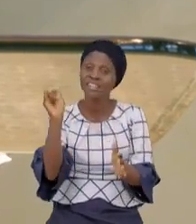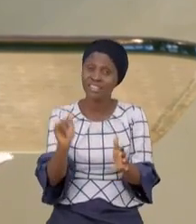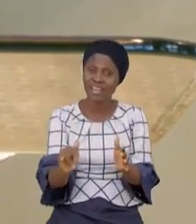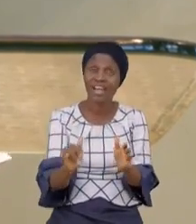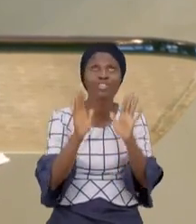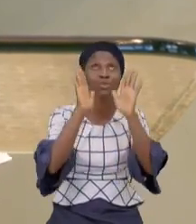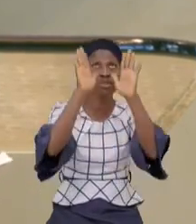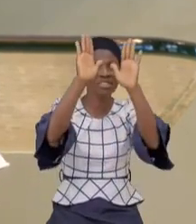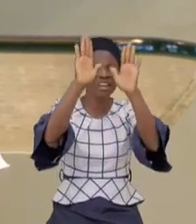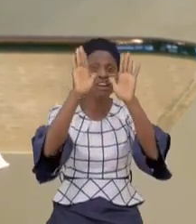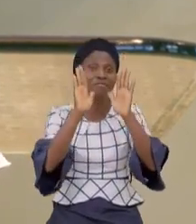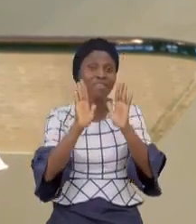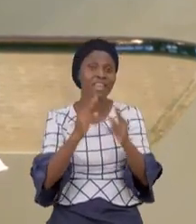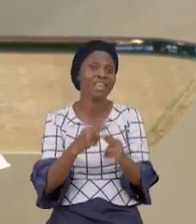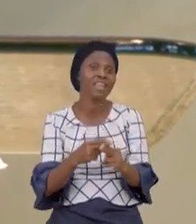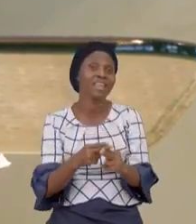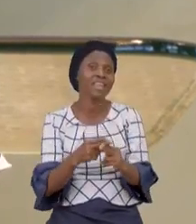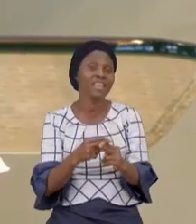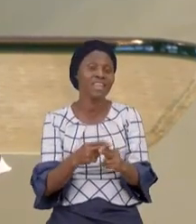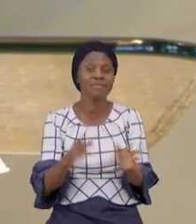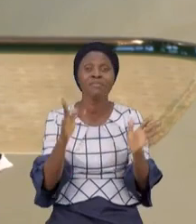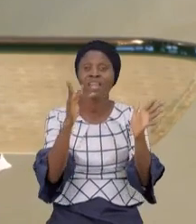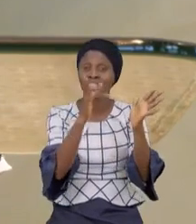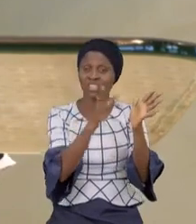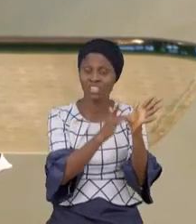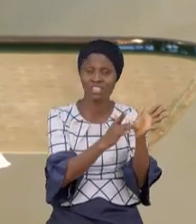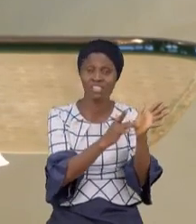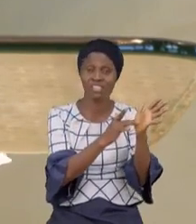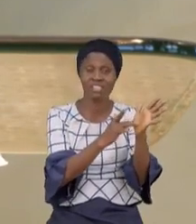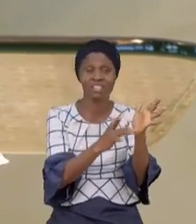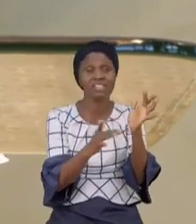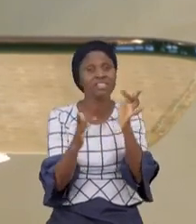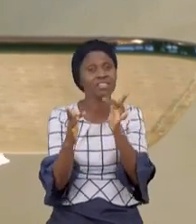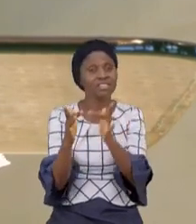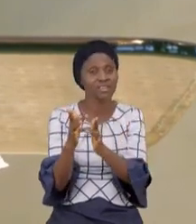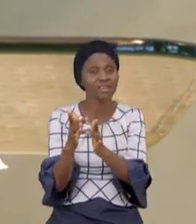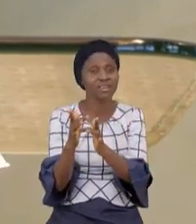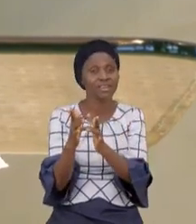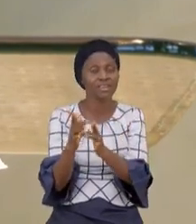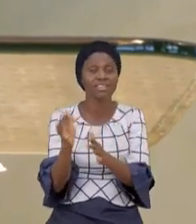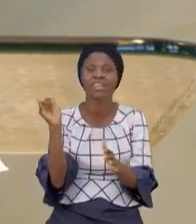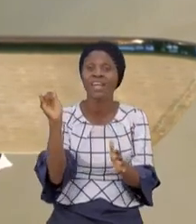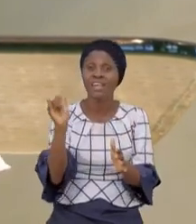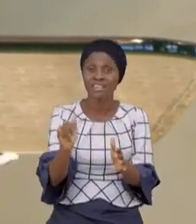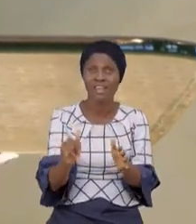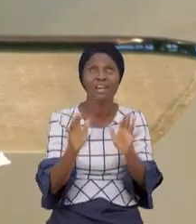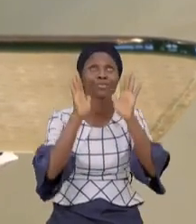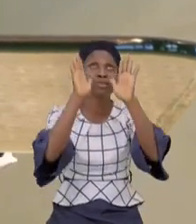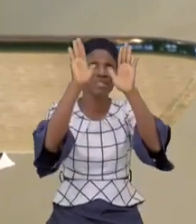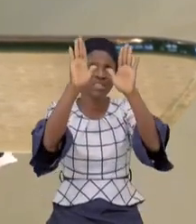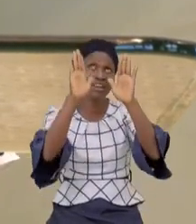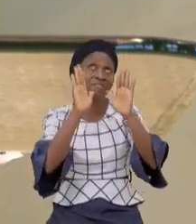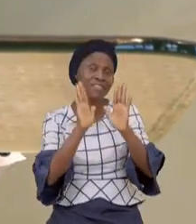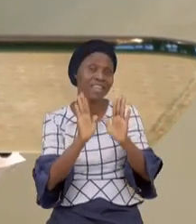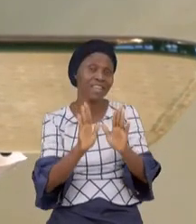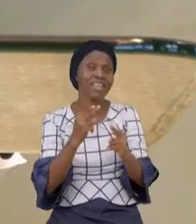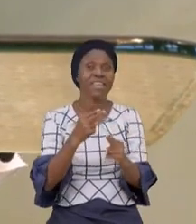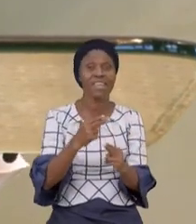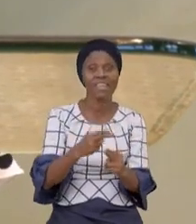Jesus, that wonderful name, Jesus. That